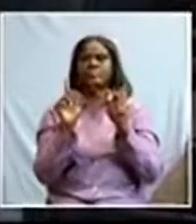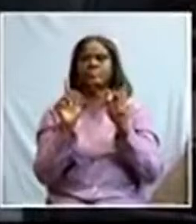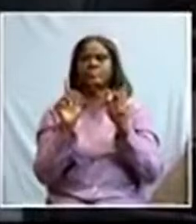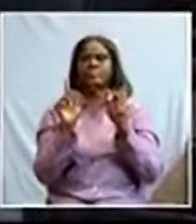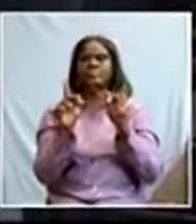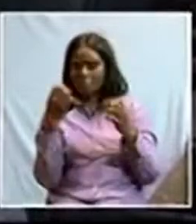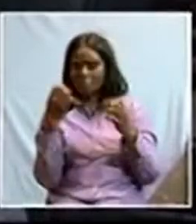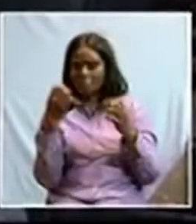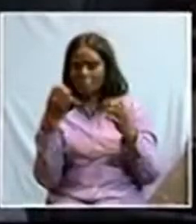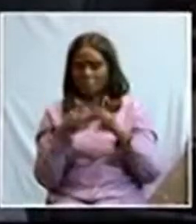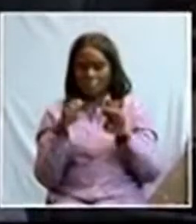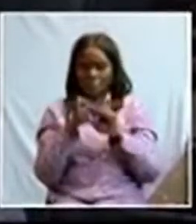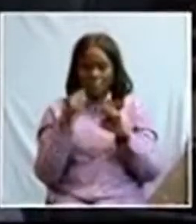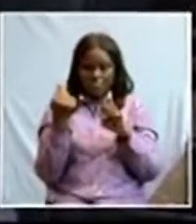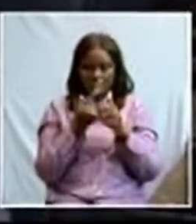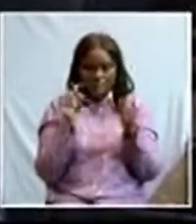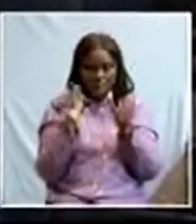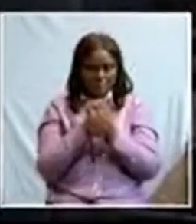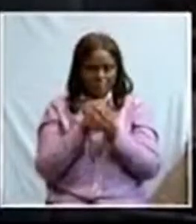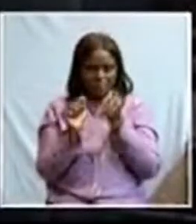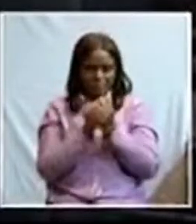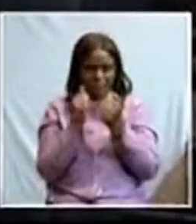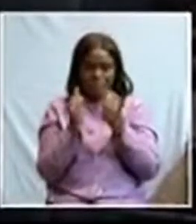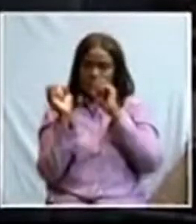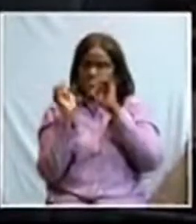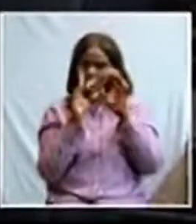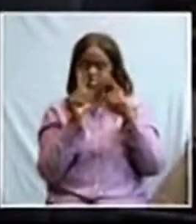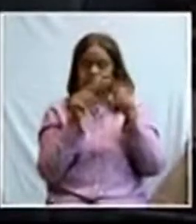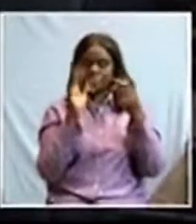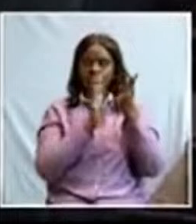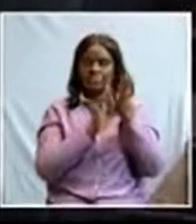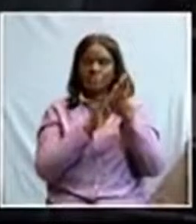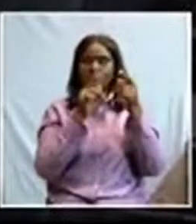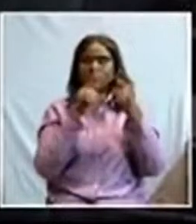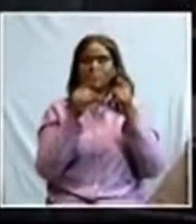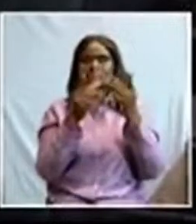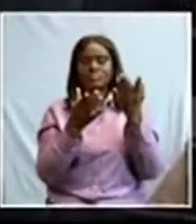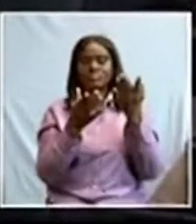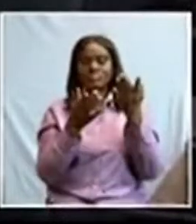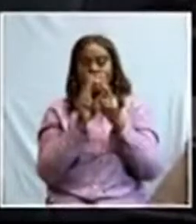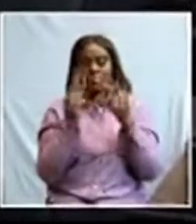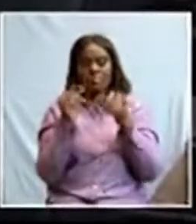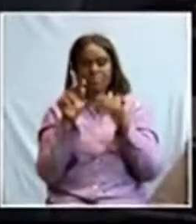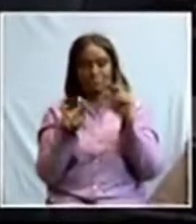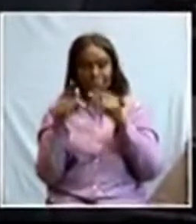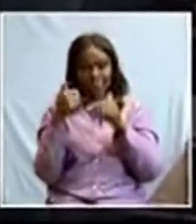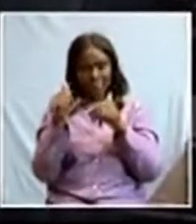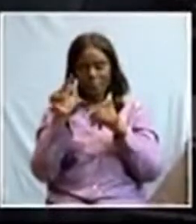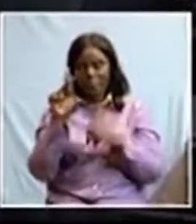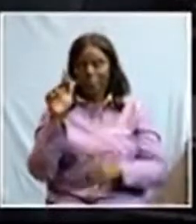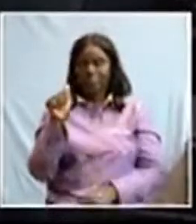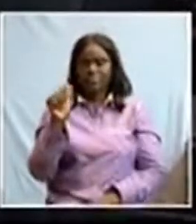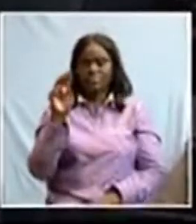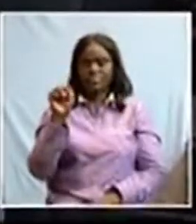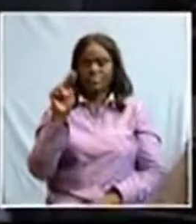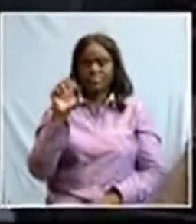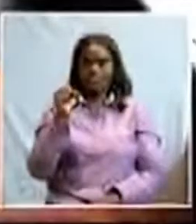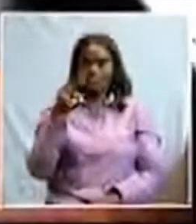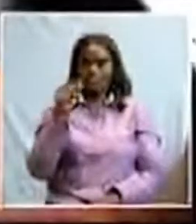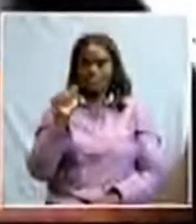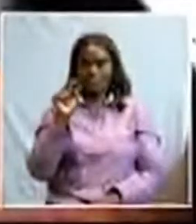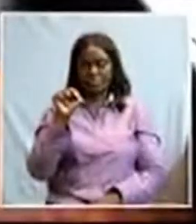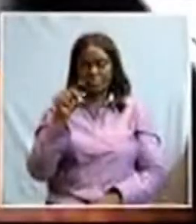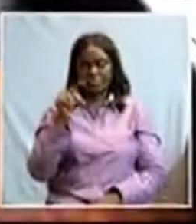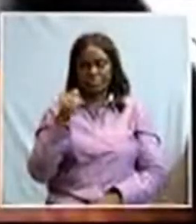Not even a single damage. They are now taken to a different school. So the people of Kamushanga Primary School have no